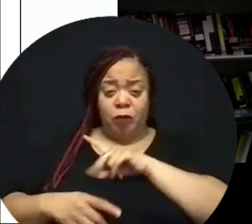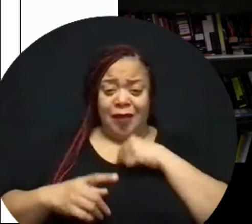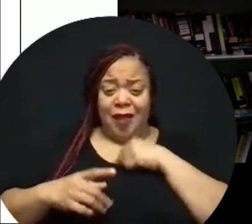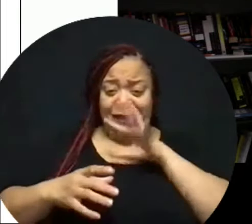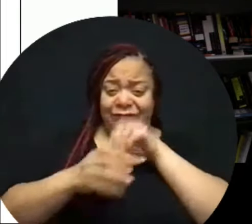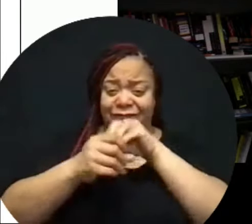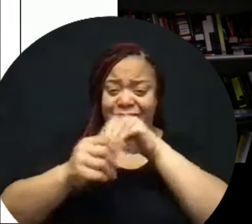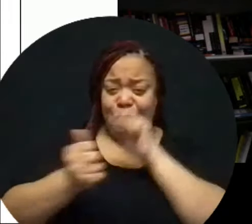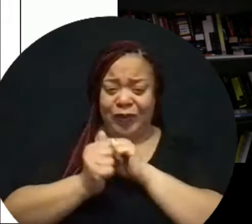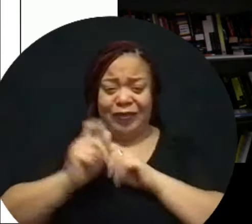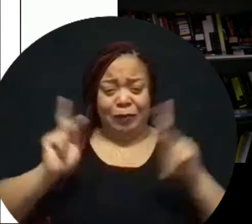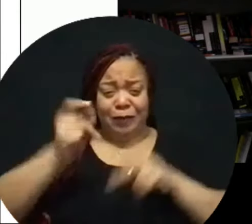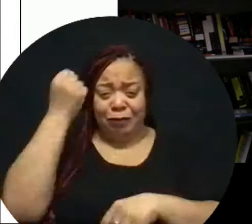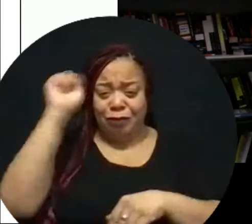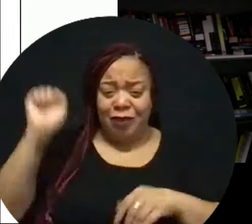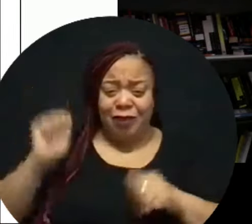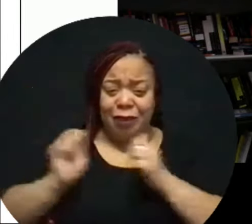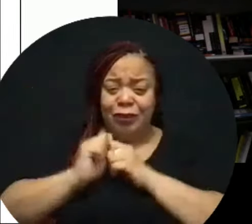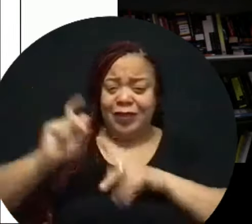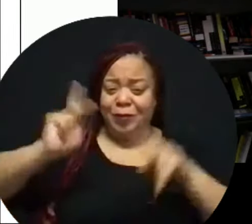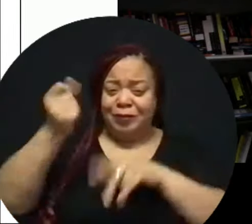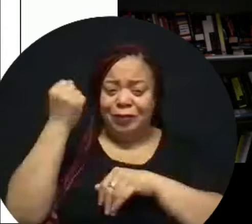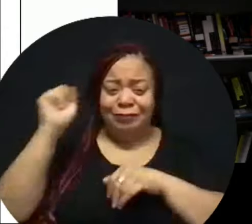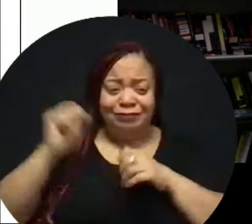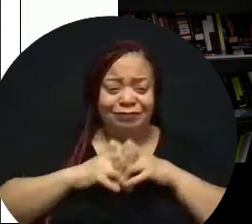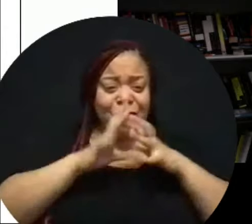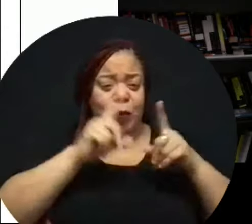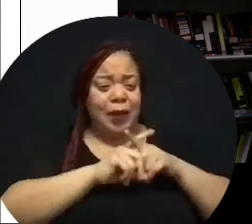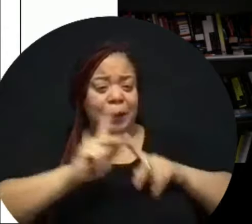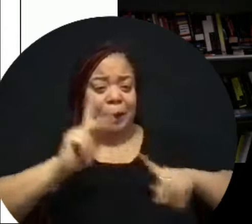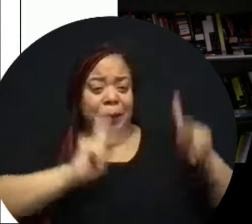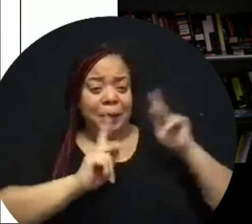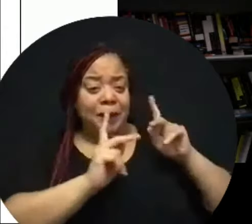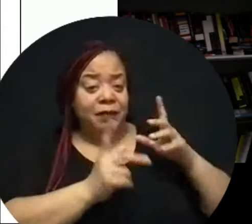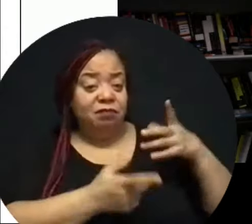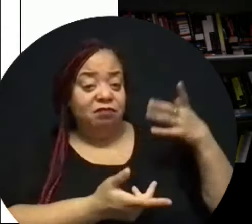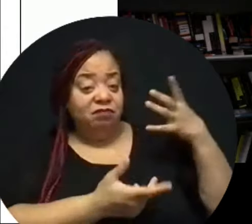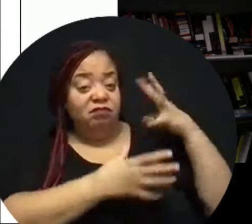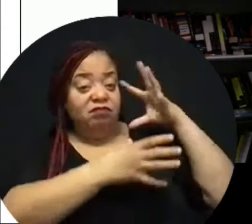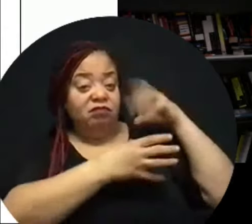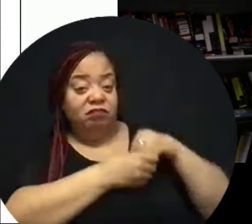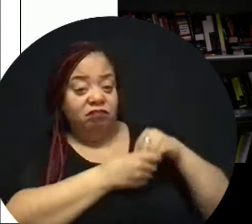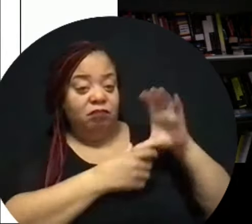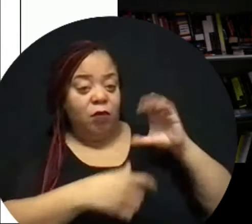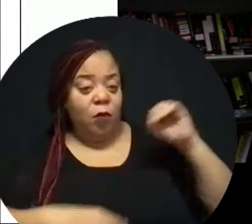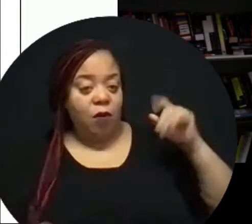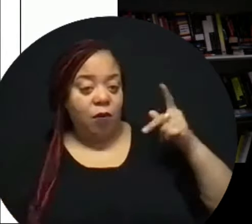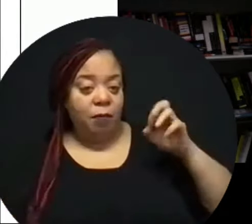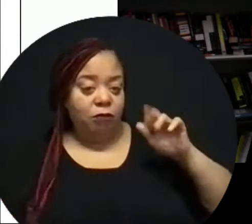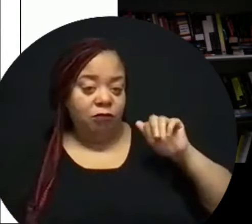to gain the power and the collective power to have mass disruption when it comes to,